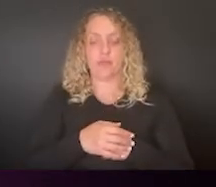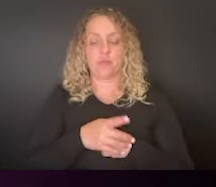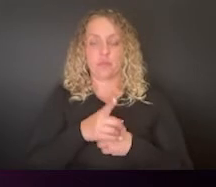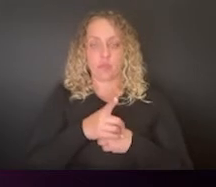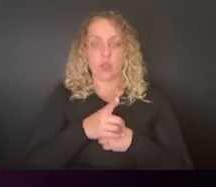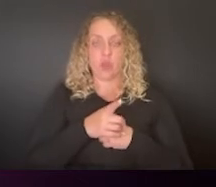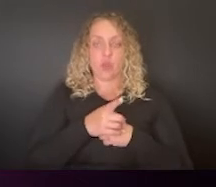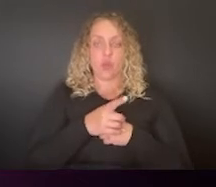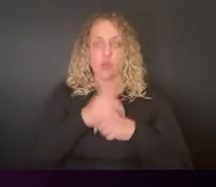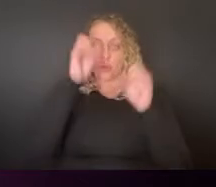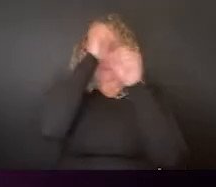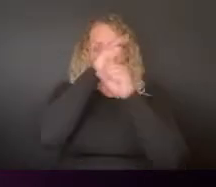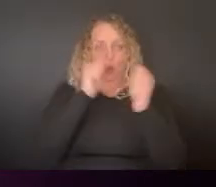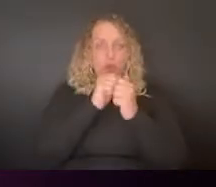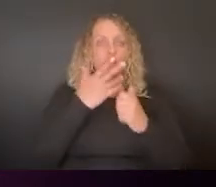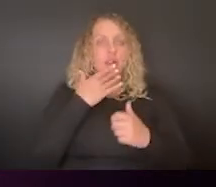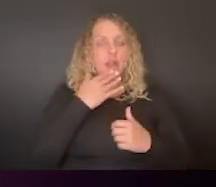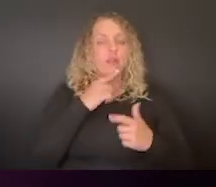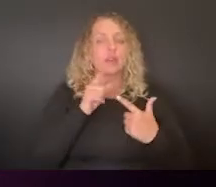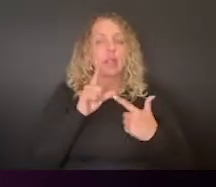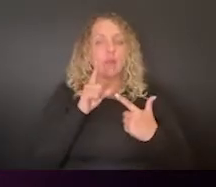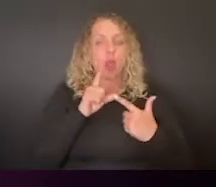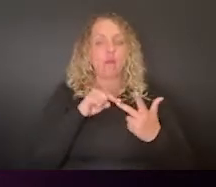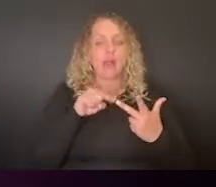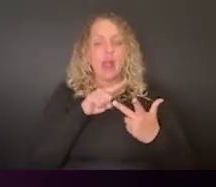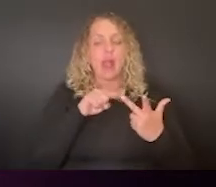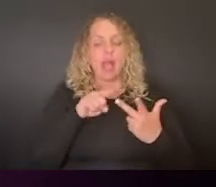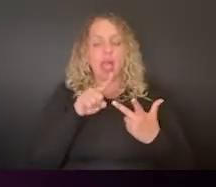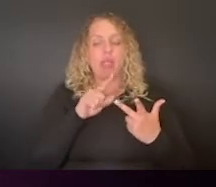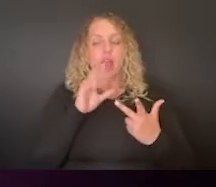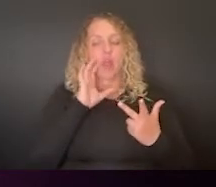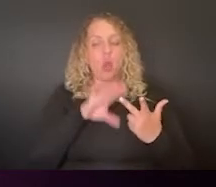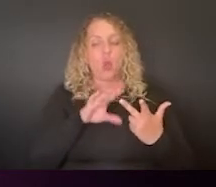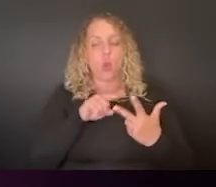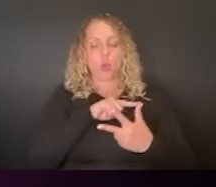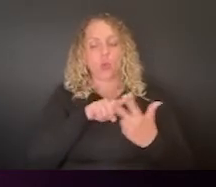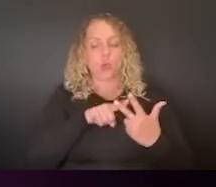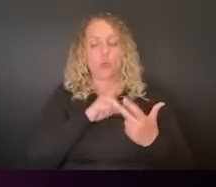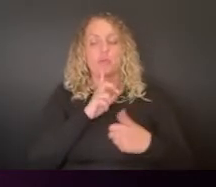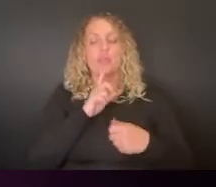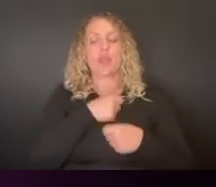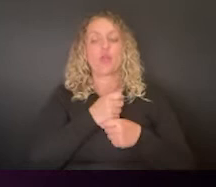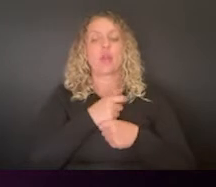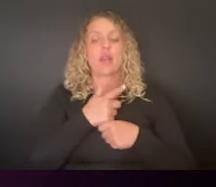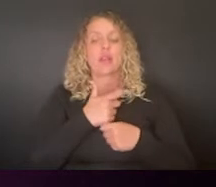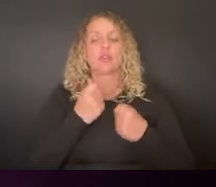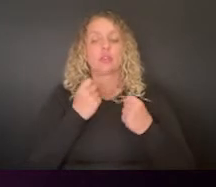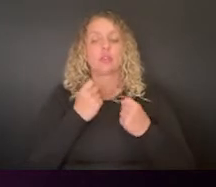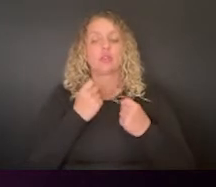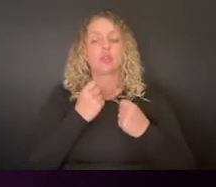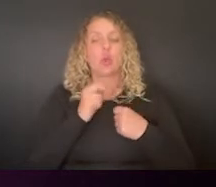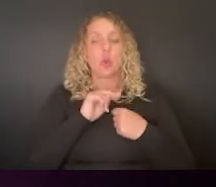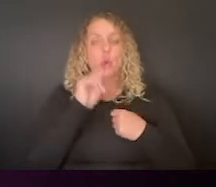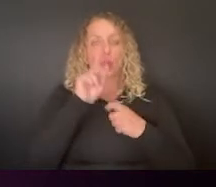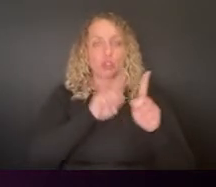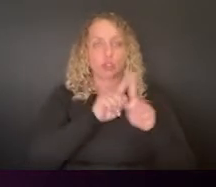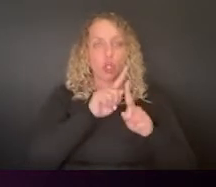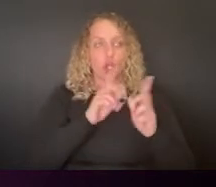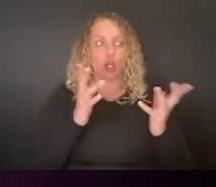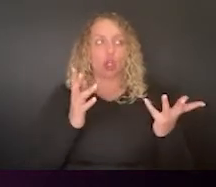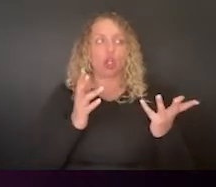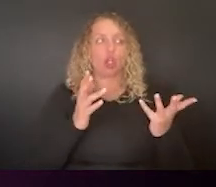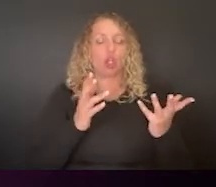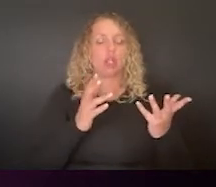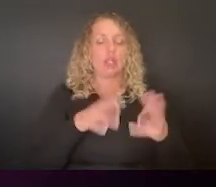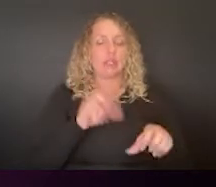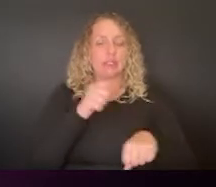LaunchDarkly empowers all teams to deliver and control their software. They lean into this mission with their colors, typography,